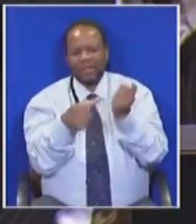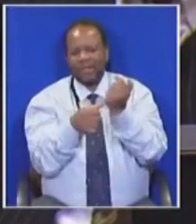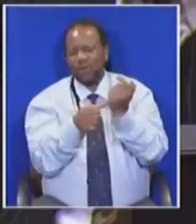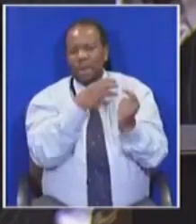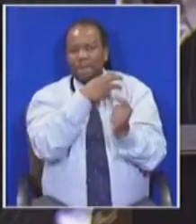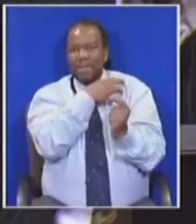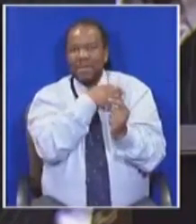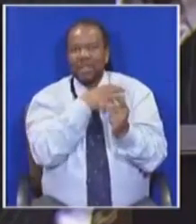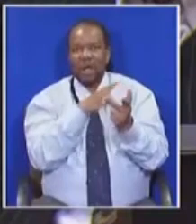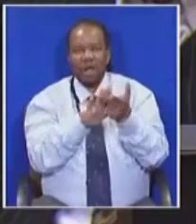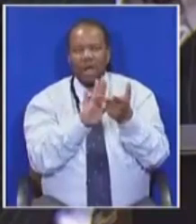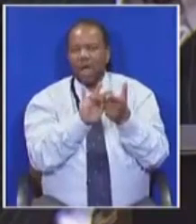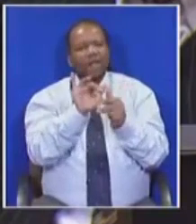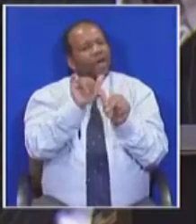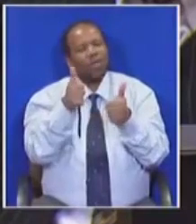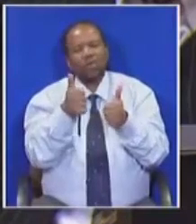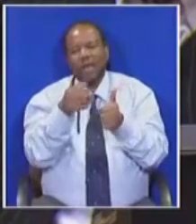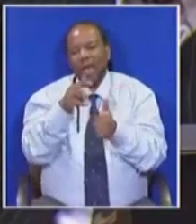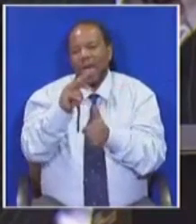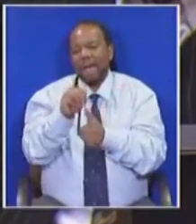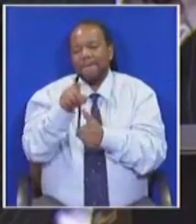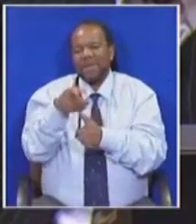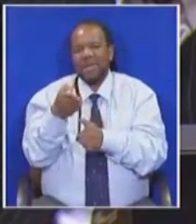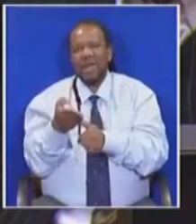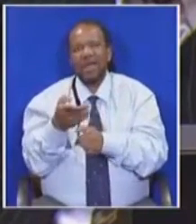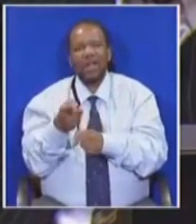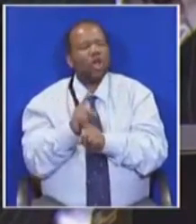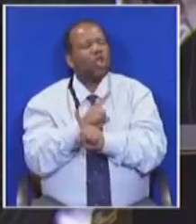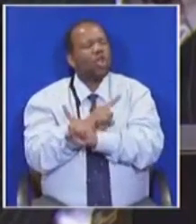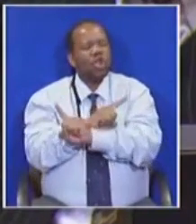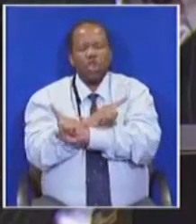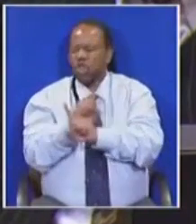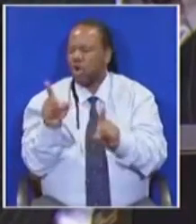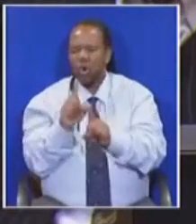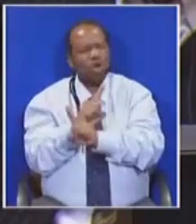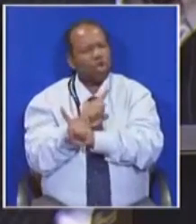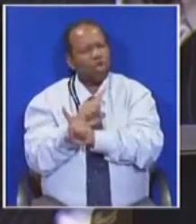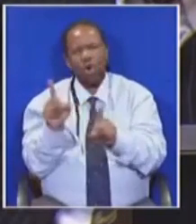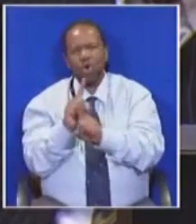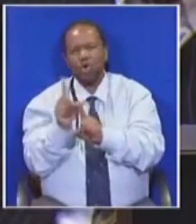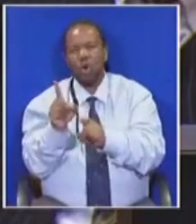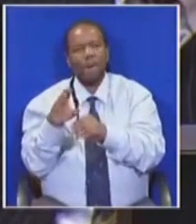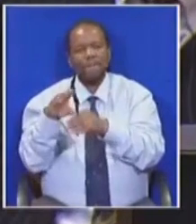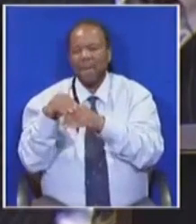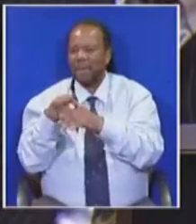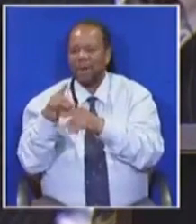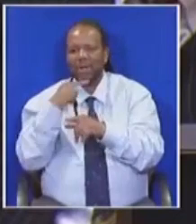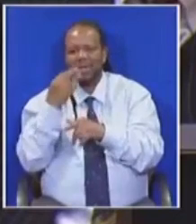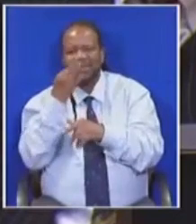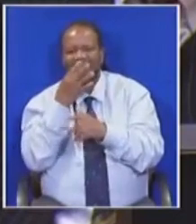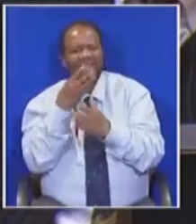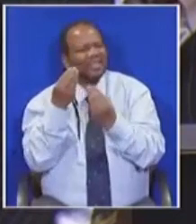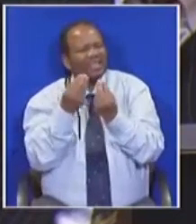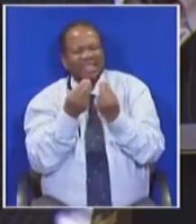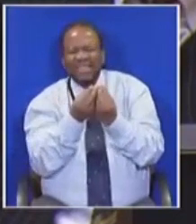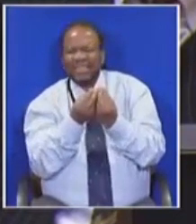who are not members of the assembly, says no member may impute improper motives to any